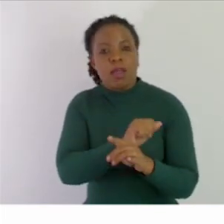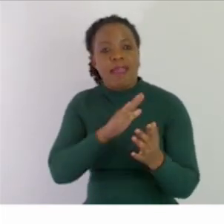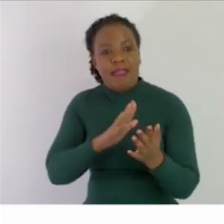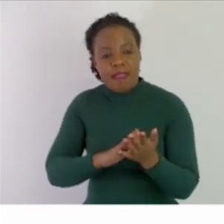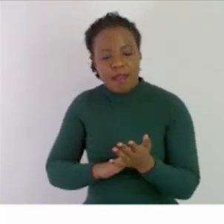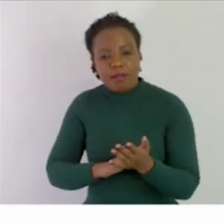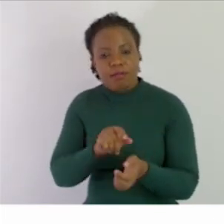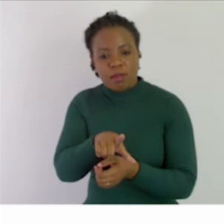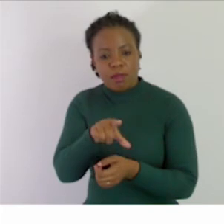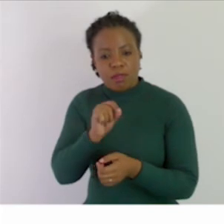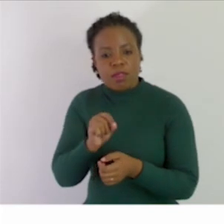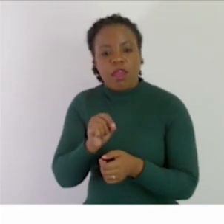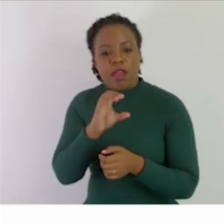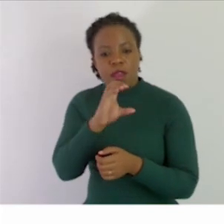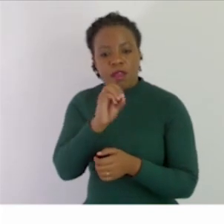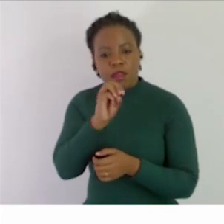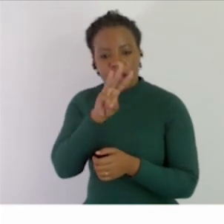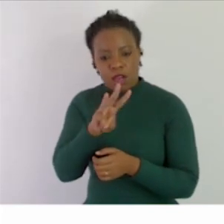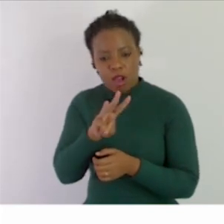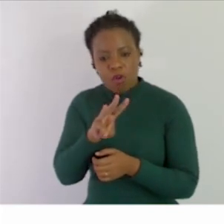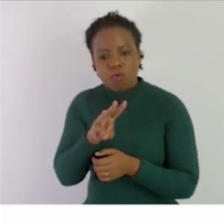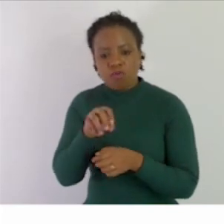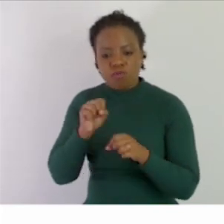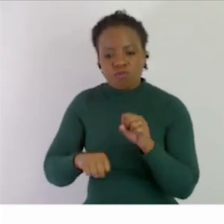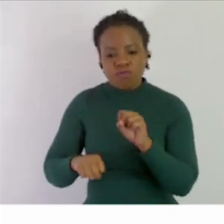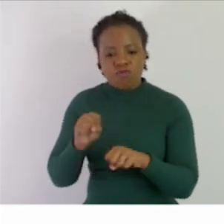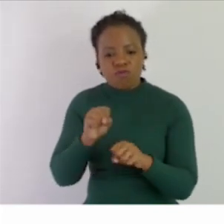cow walked in the field to look for food.